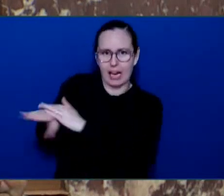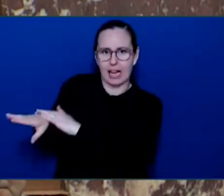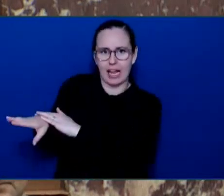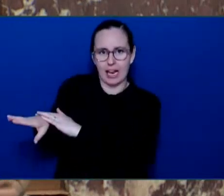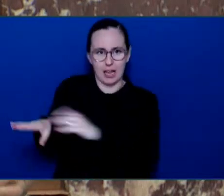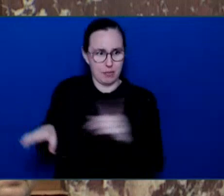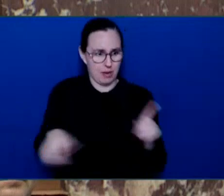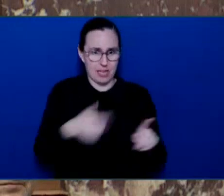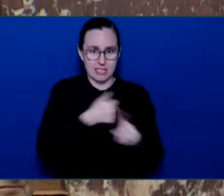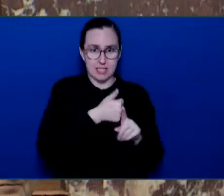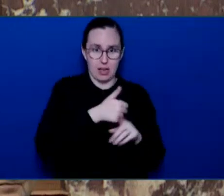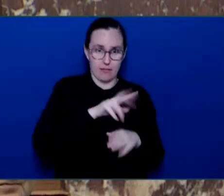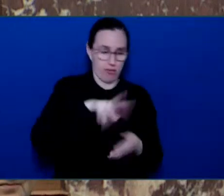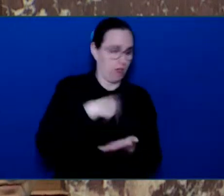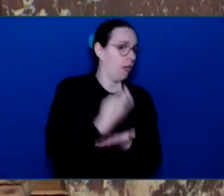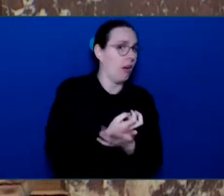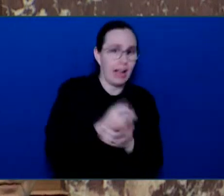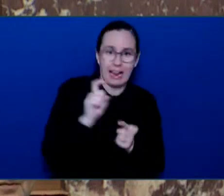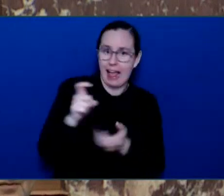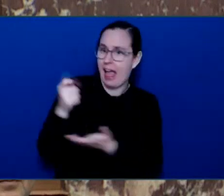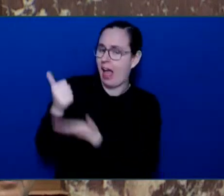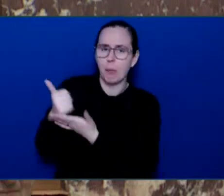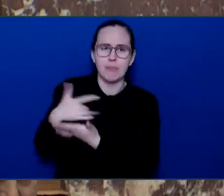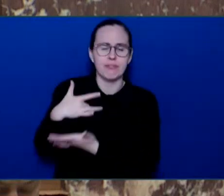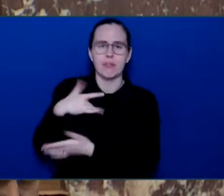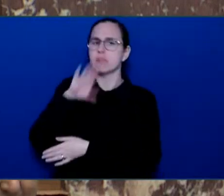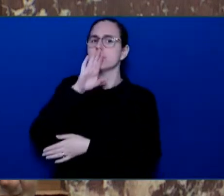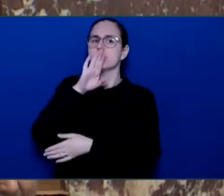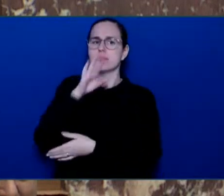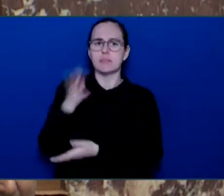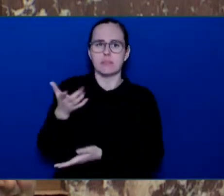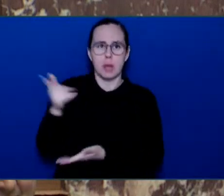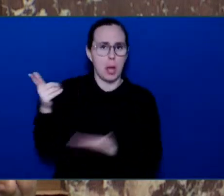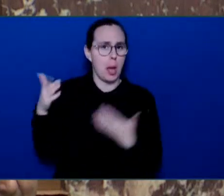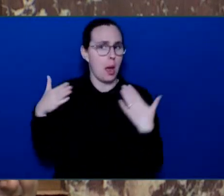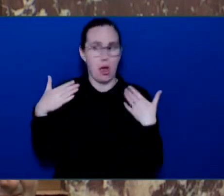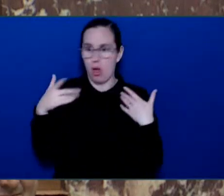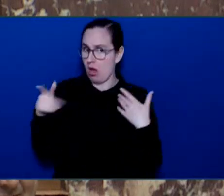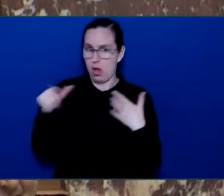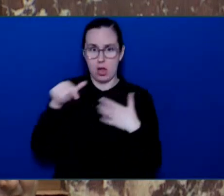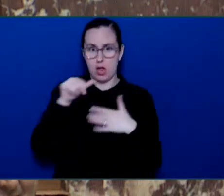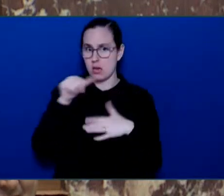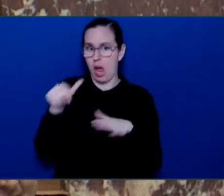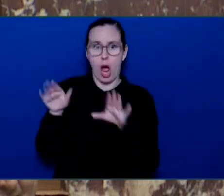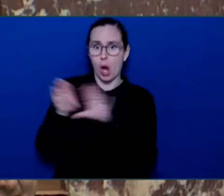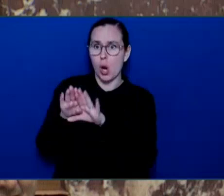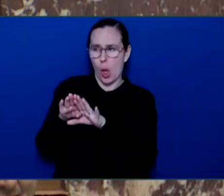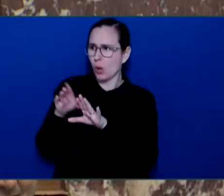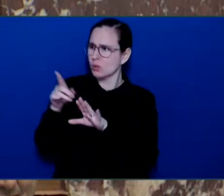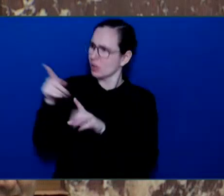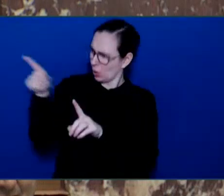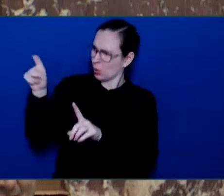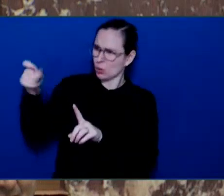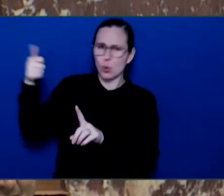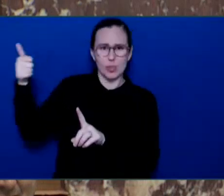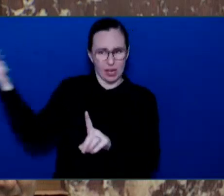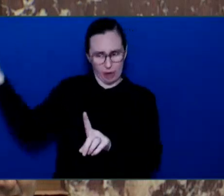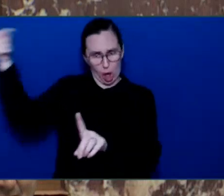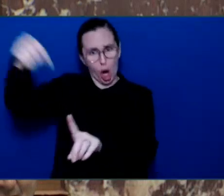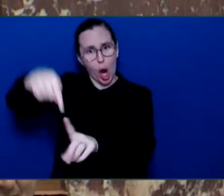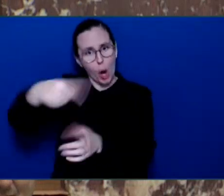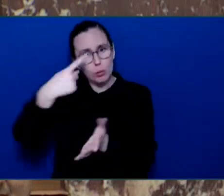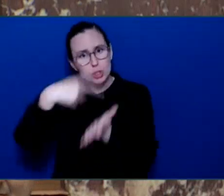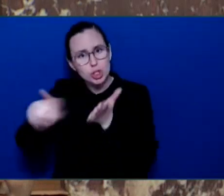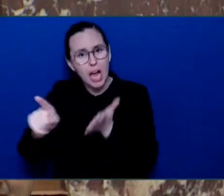ER wasn't closed, he better check his facts, because Myrtle and I will say the truth. End